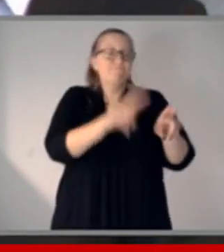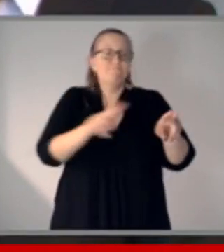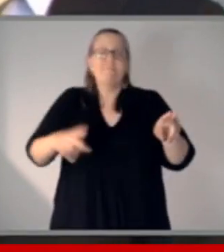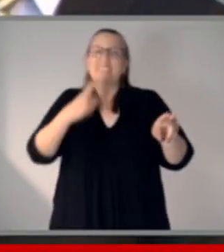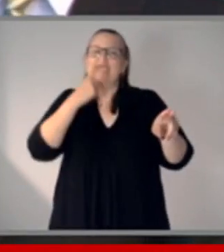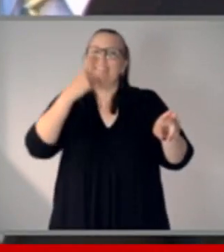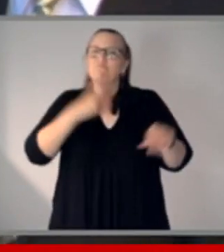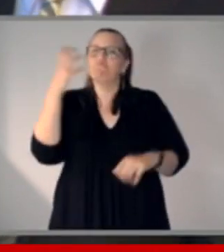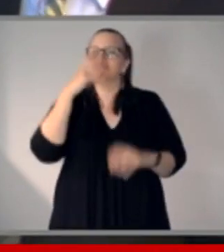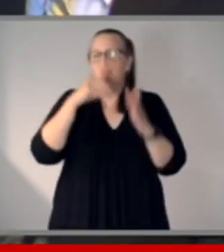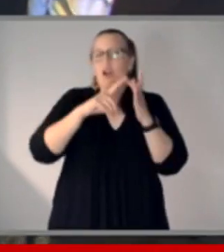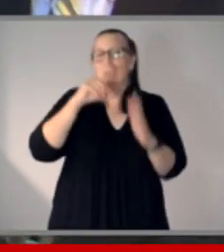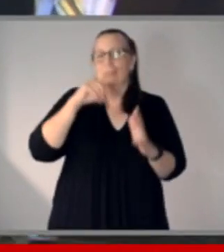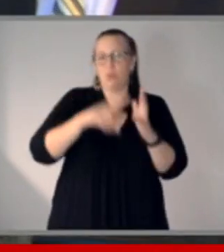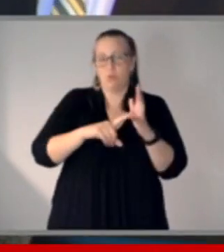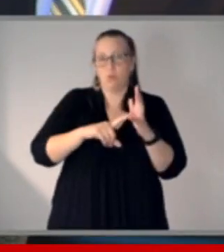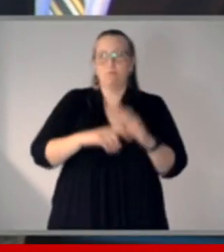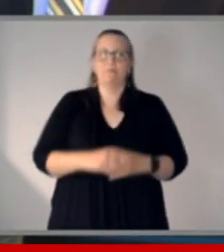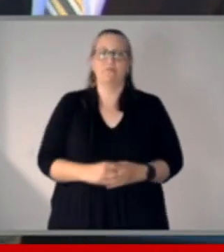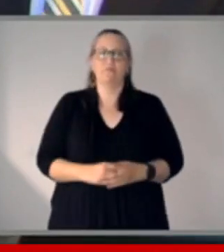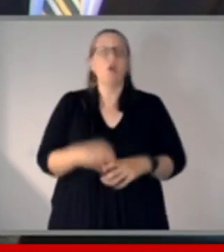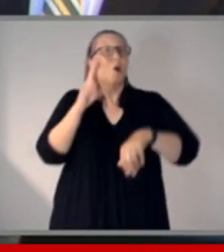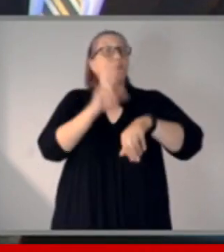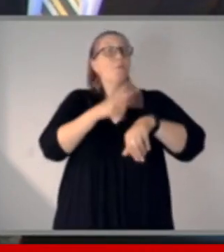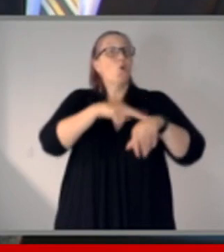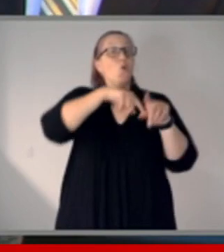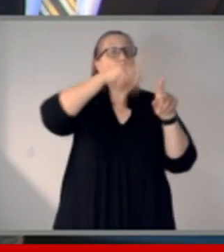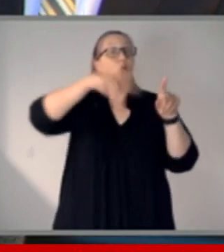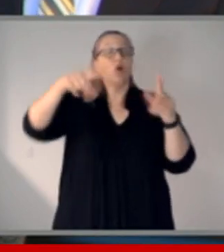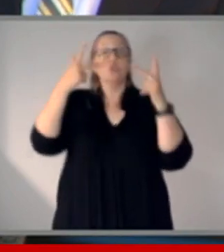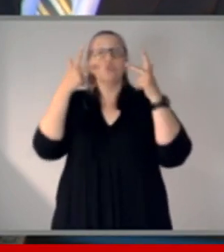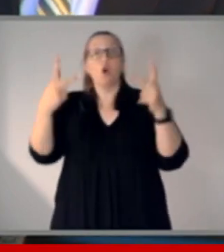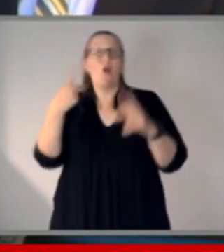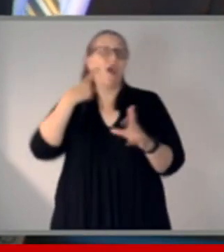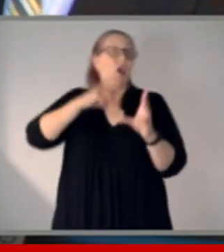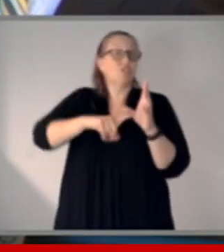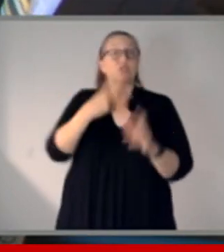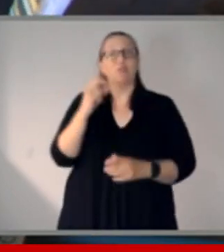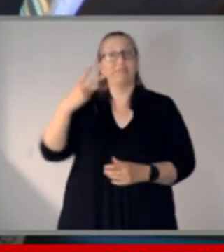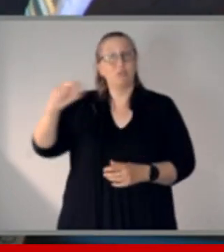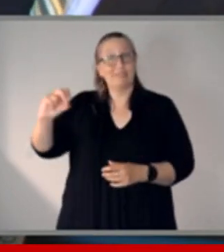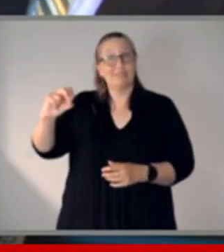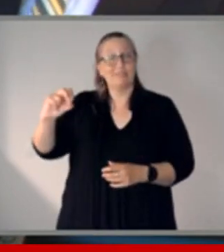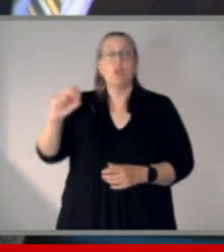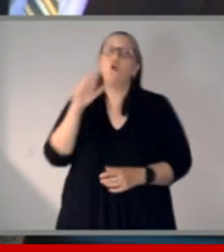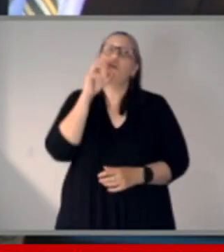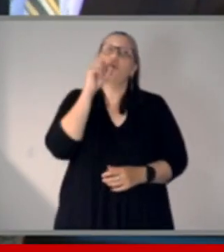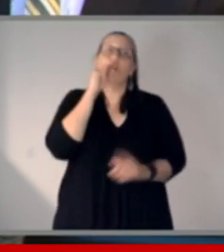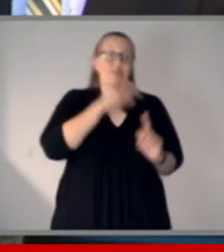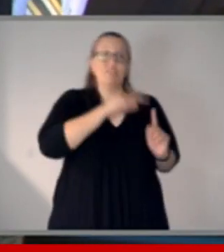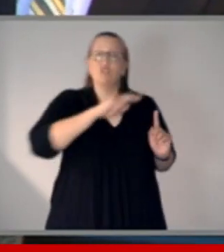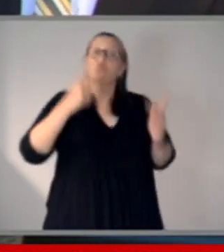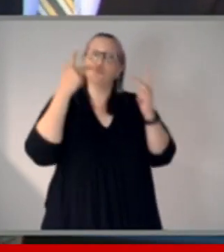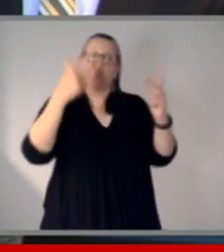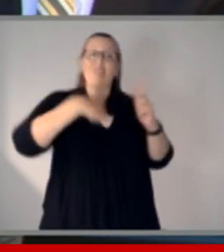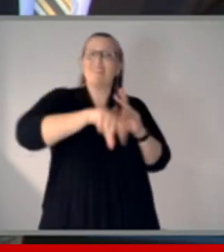line is representing 2020, and the orange line this year. So in 2020, we had those 2 waves